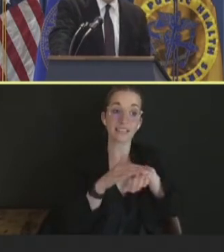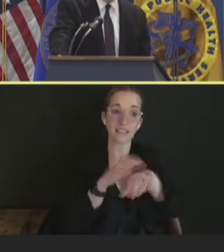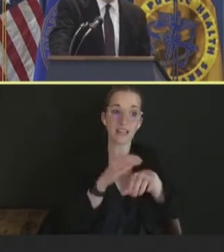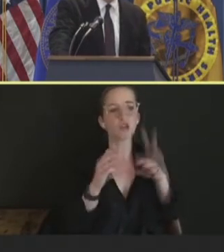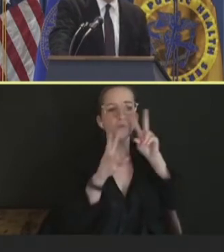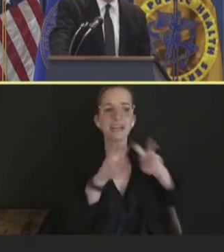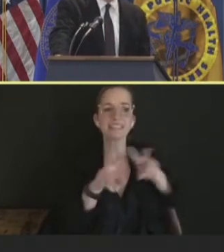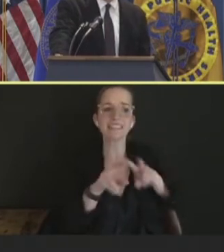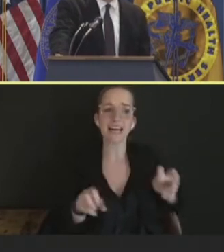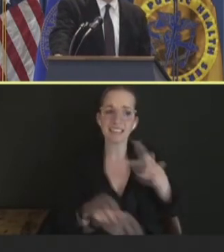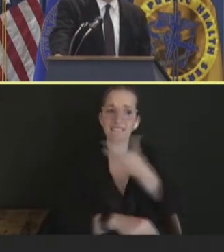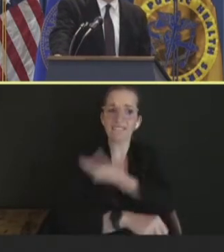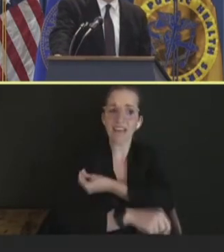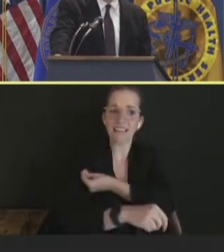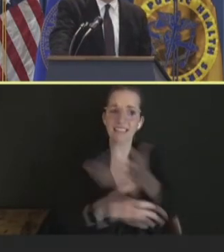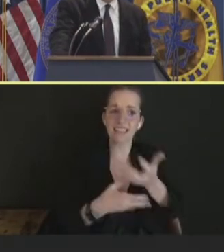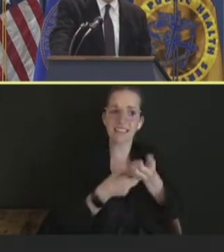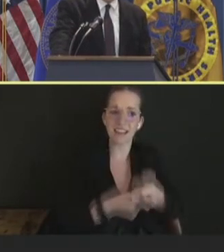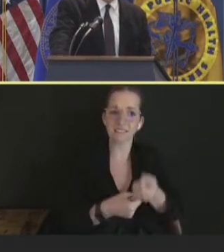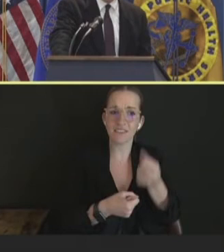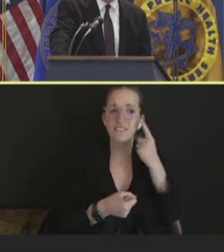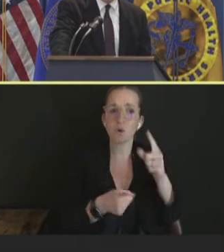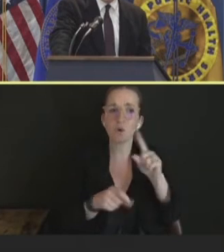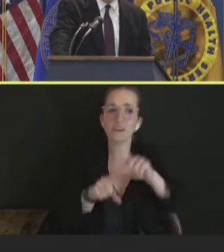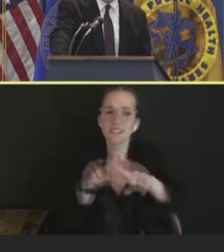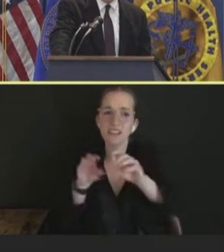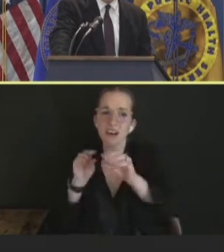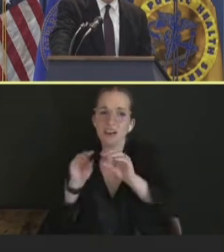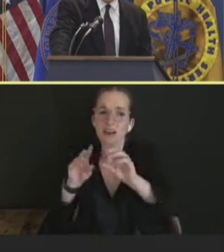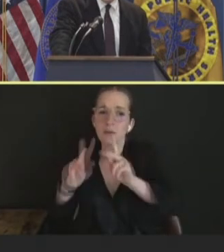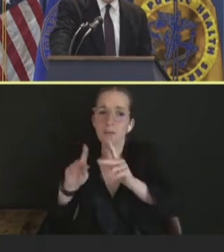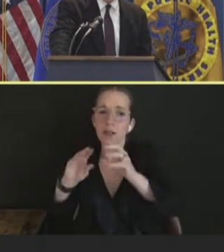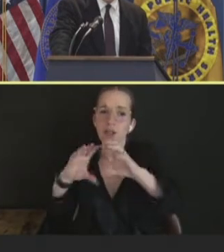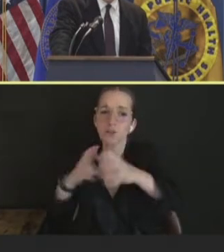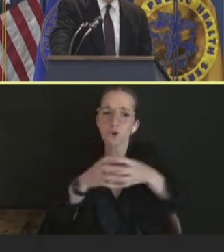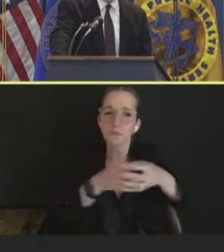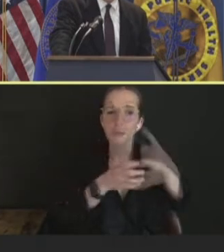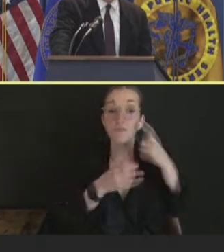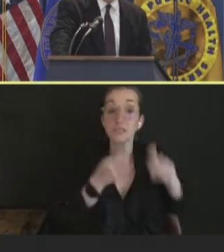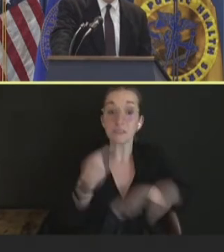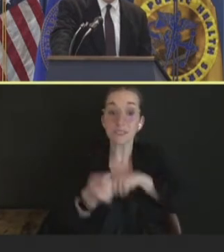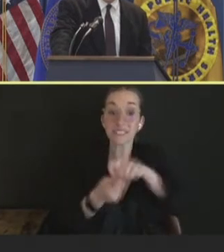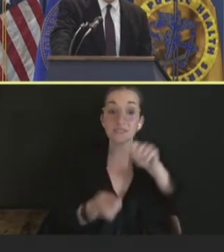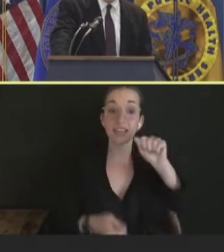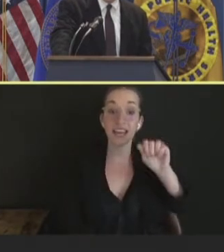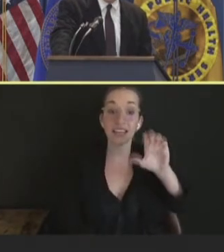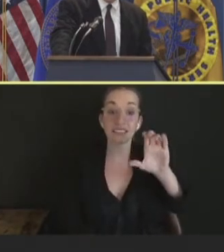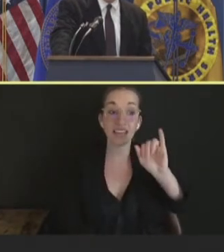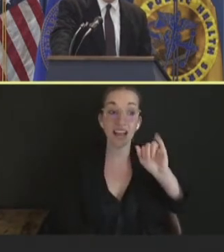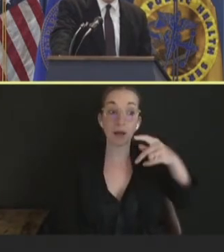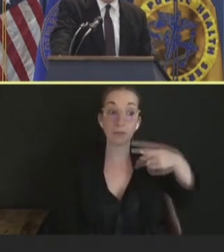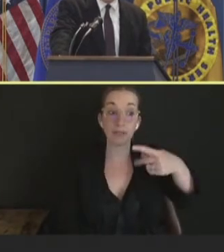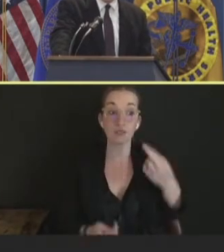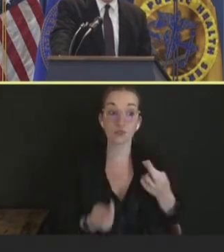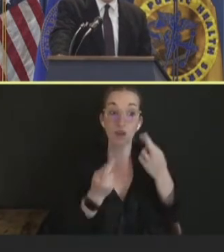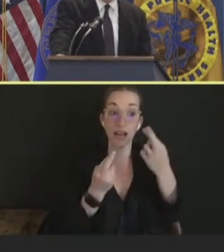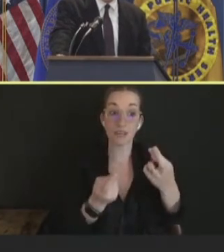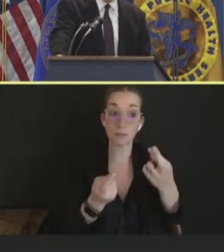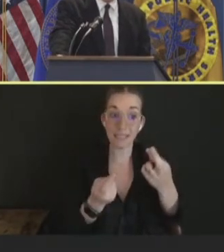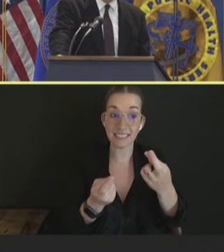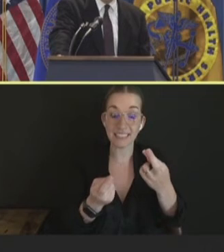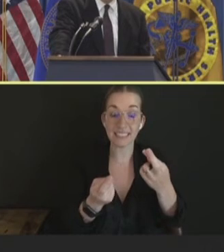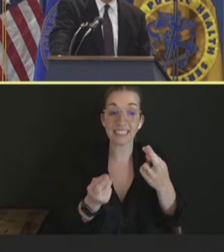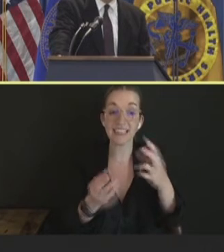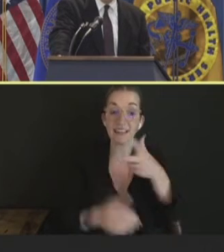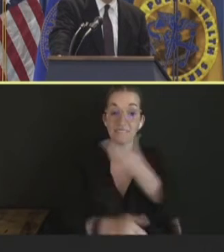for specific ACIP recommended vaccines. And the idea is to further increase the knowledge that can guide